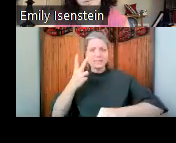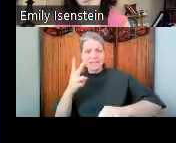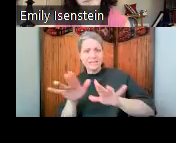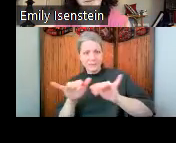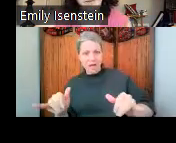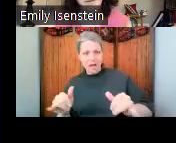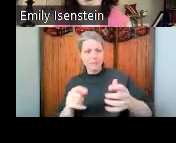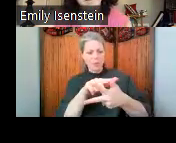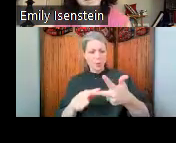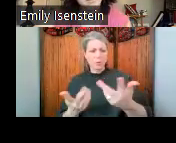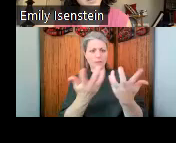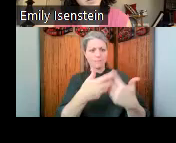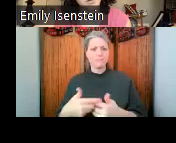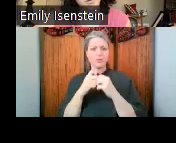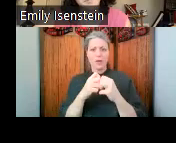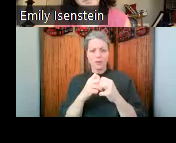happen.